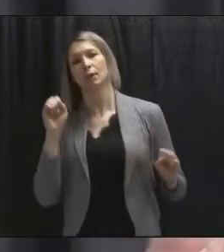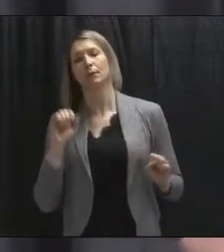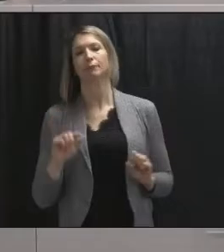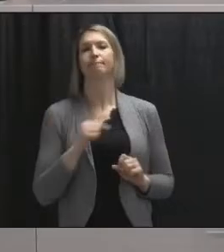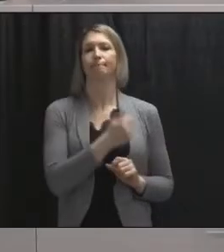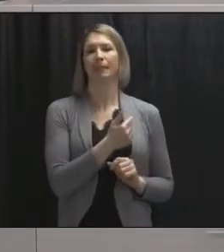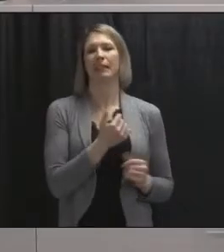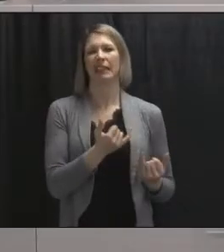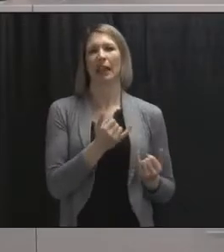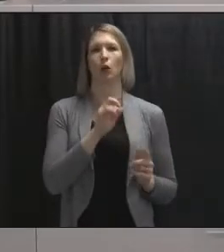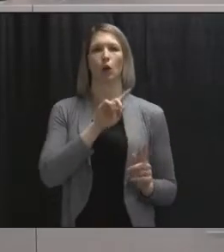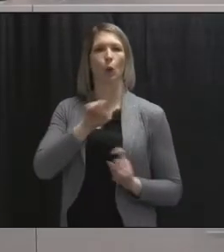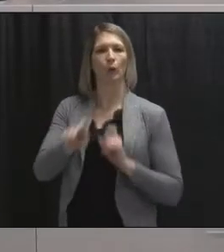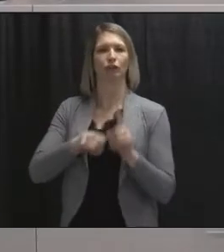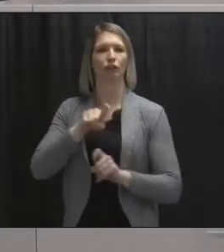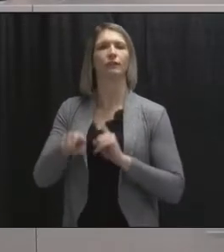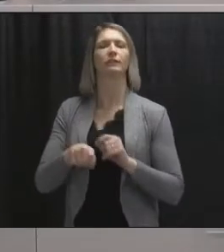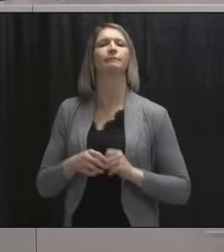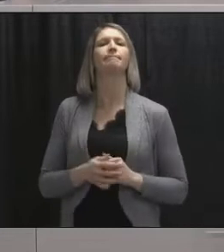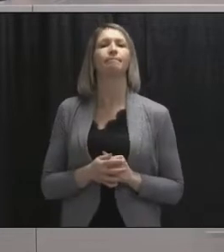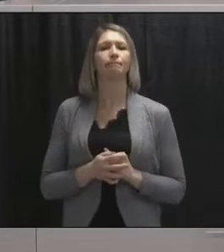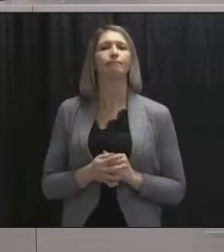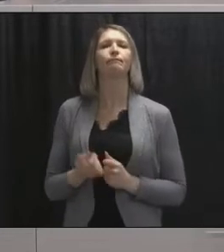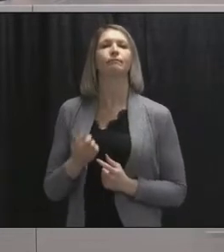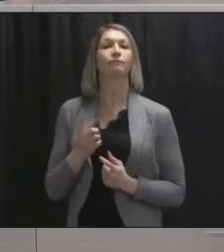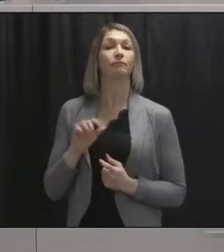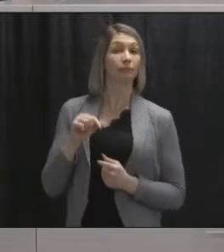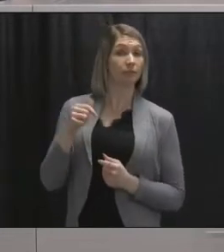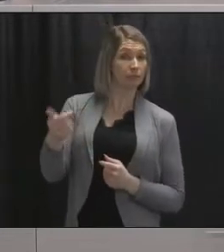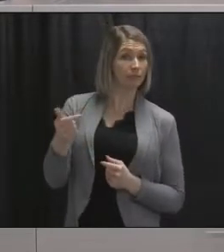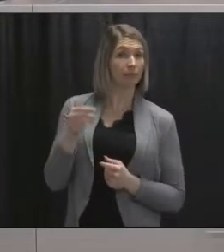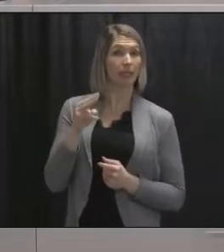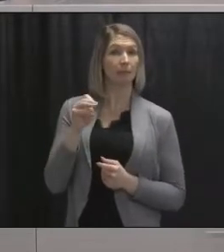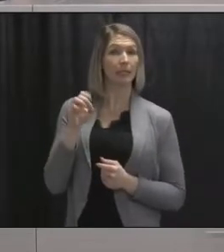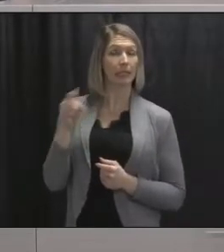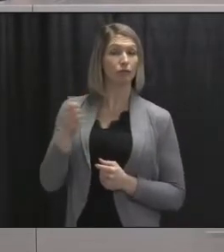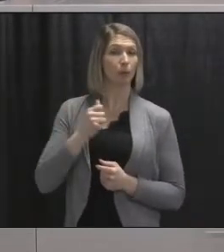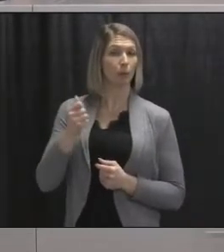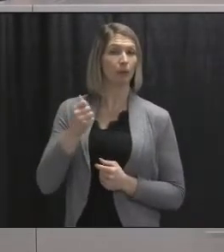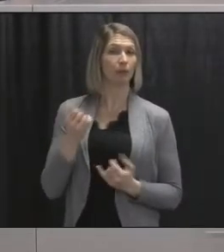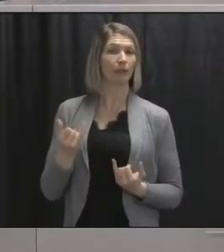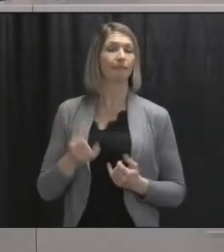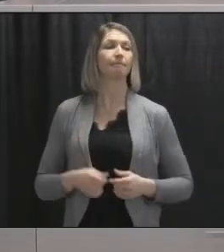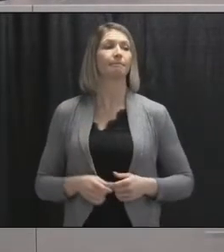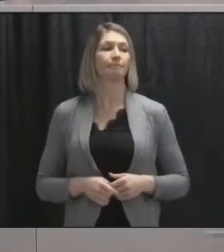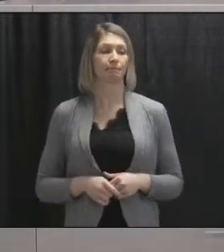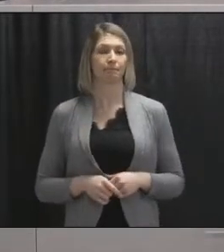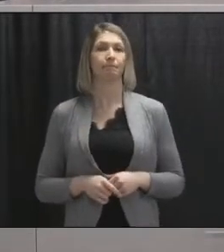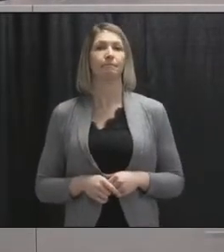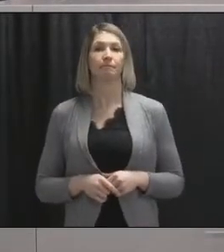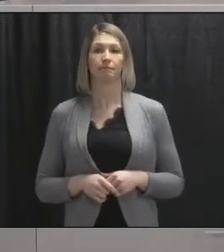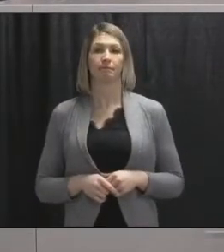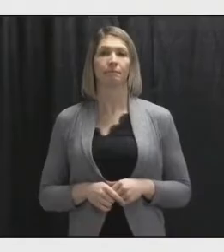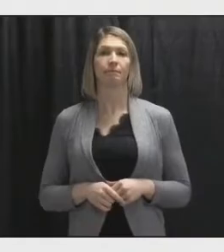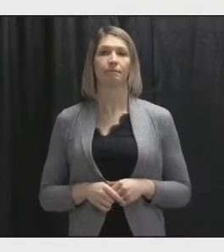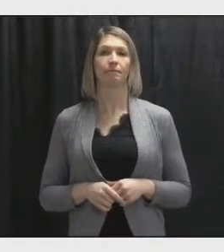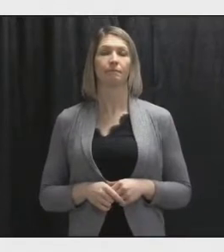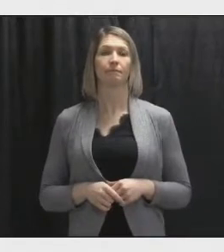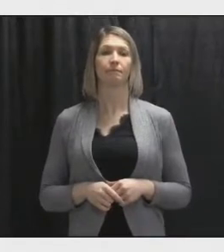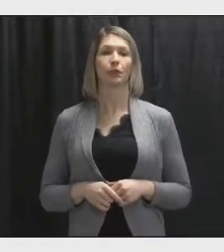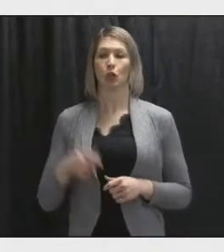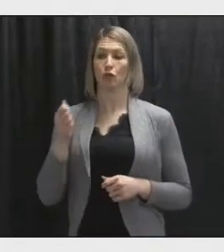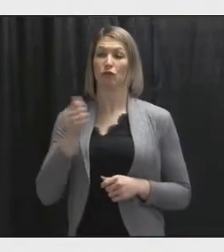Thank you, Minister Haggie. Now we turn it over to the media for today's questions. For the benefit of our speakers, we have